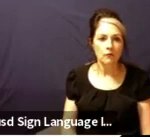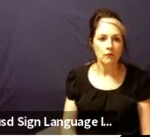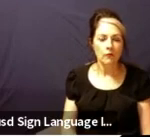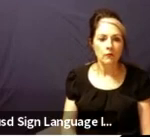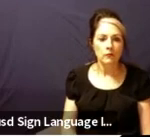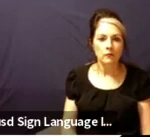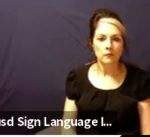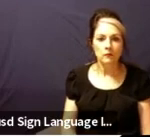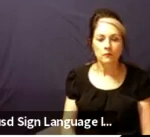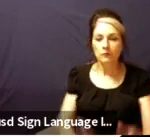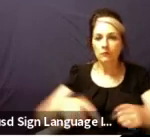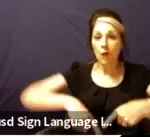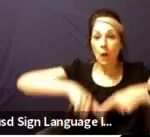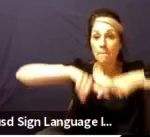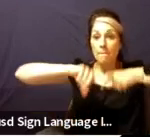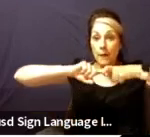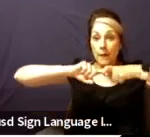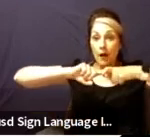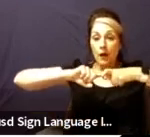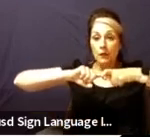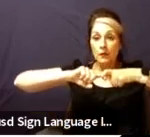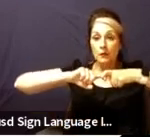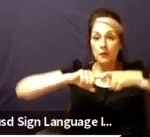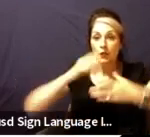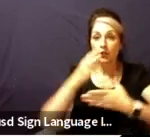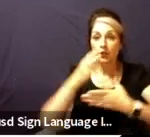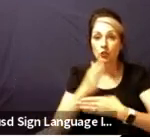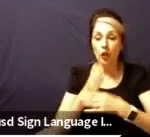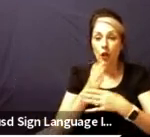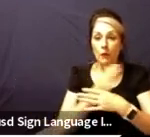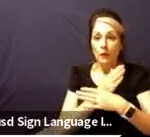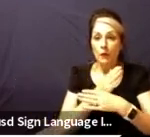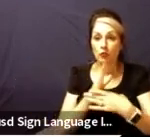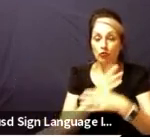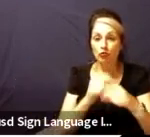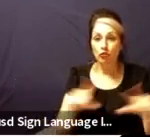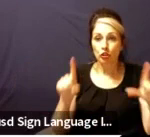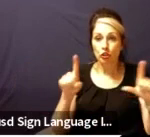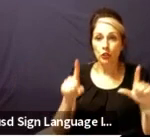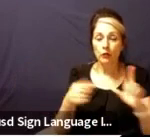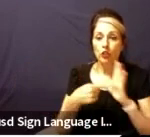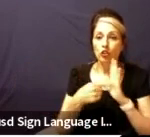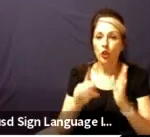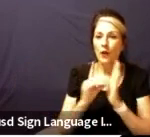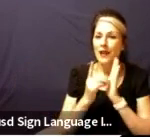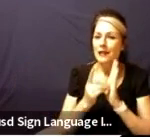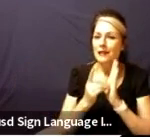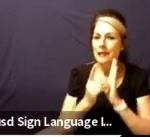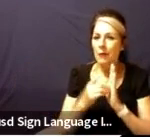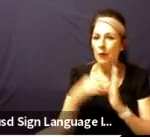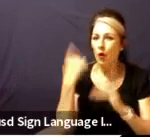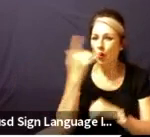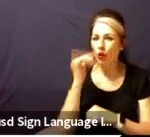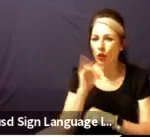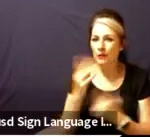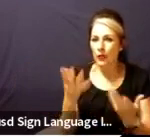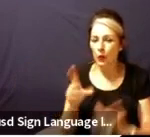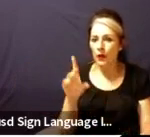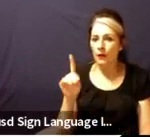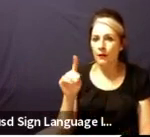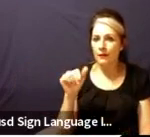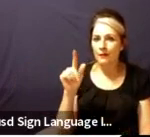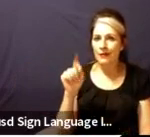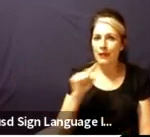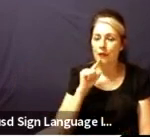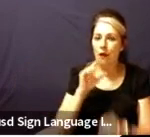I'm going to pause or stop sharing for a minute so I can bring up a demo of what data confirmation looks like, and we'll go step by